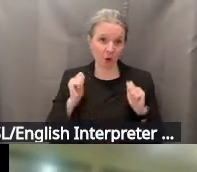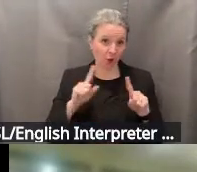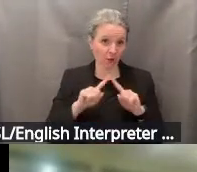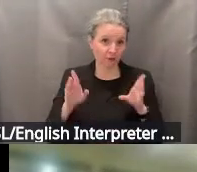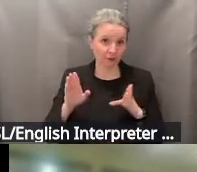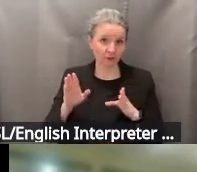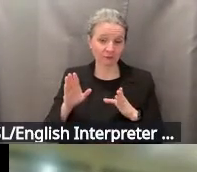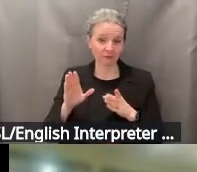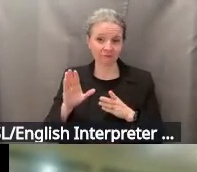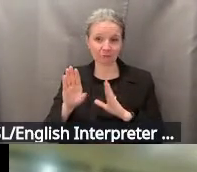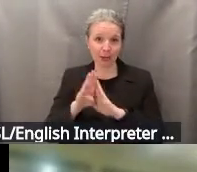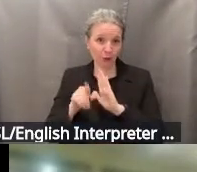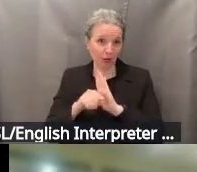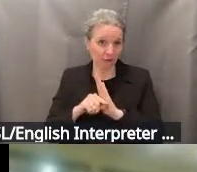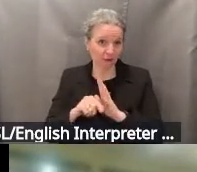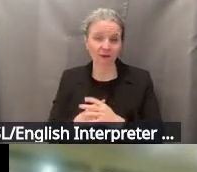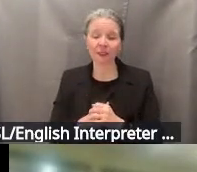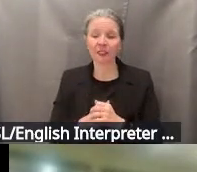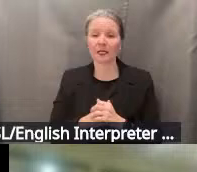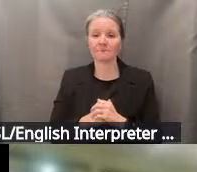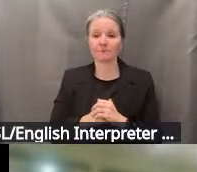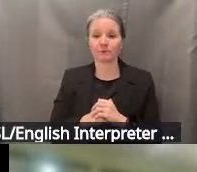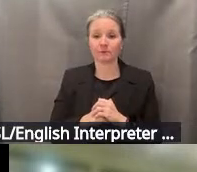of life. And